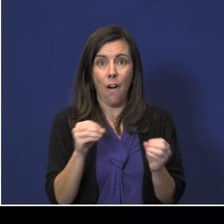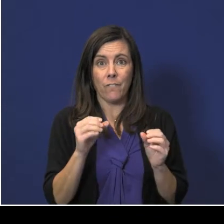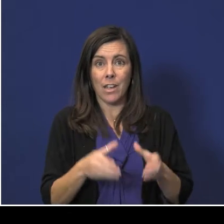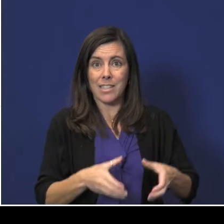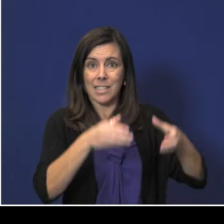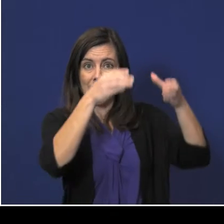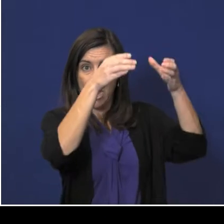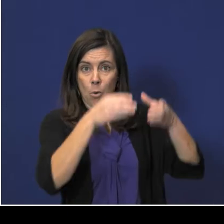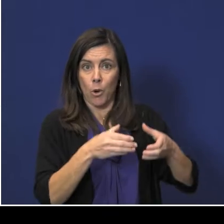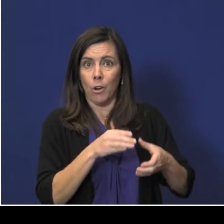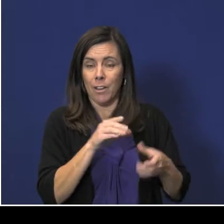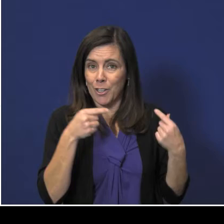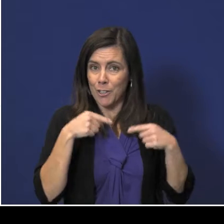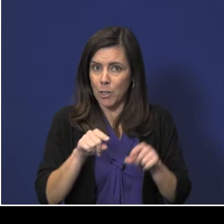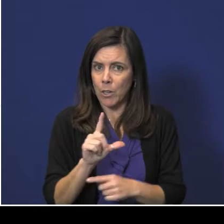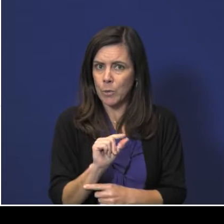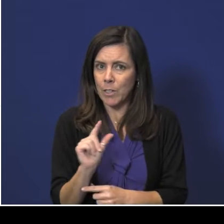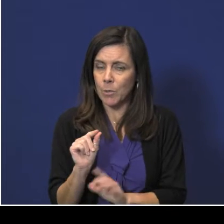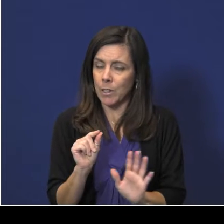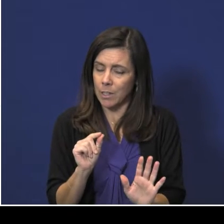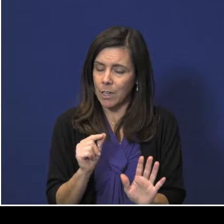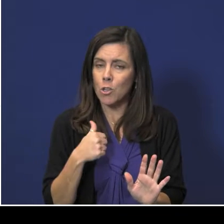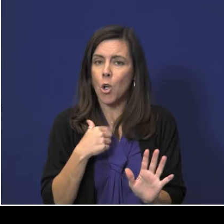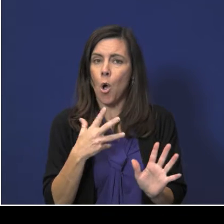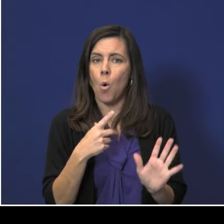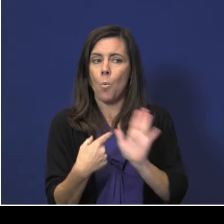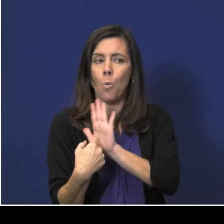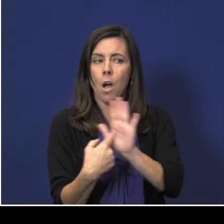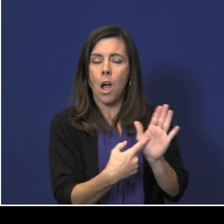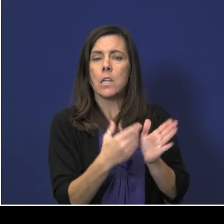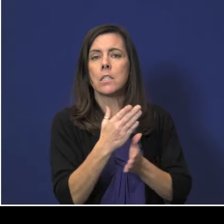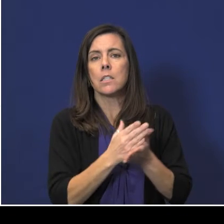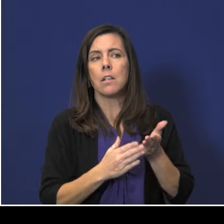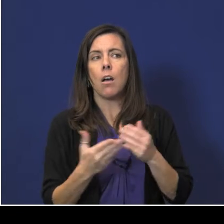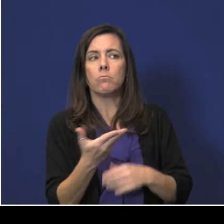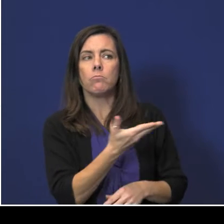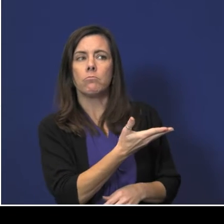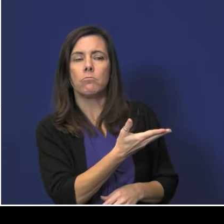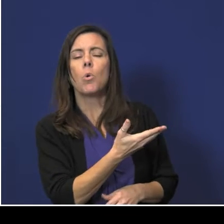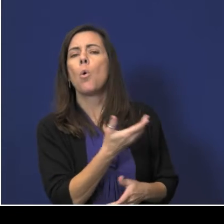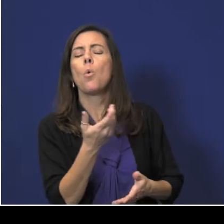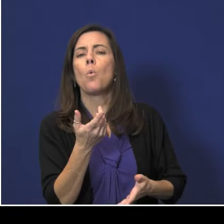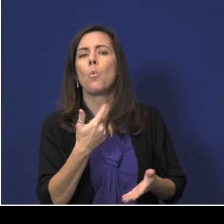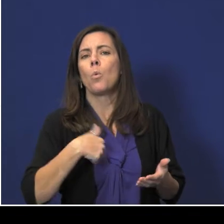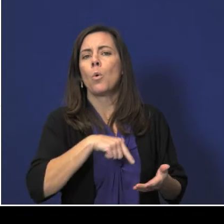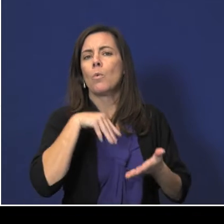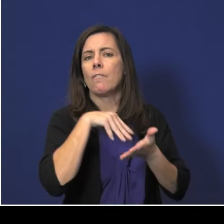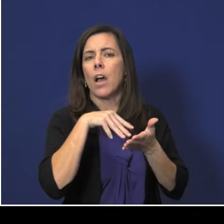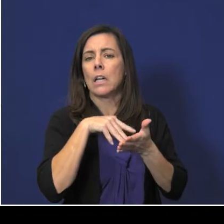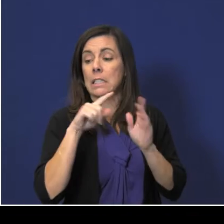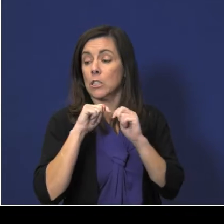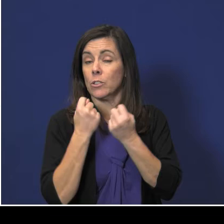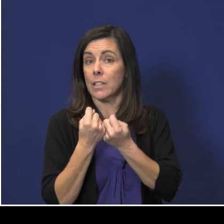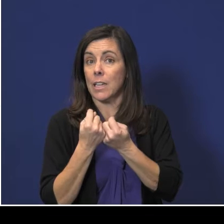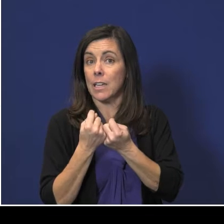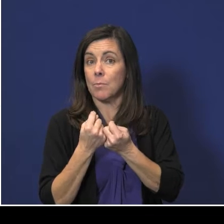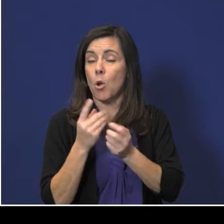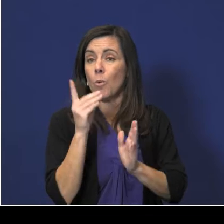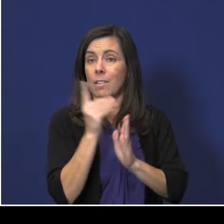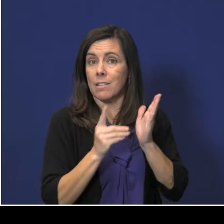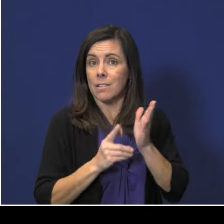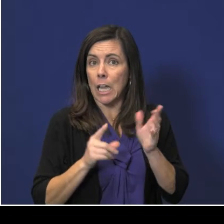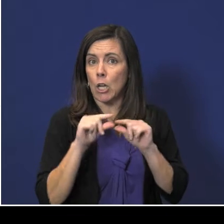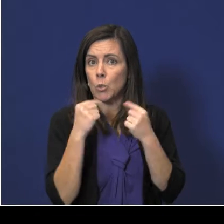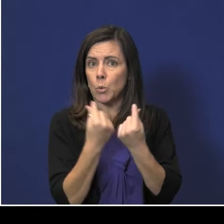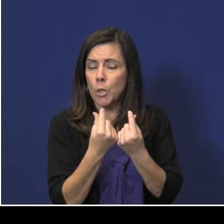been 2020. And so we wanted to present some exhibits to show you what we've been studying as a team with the Design and Facilities Group to